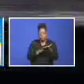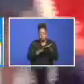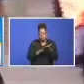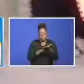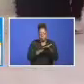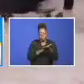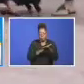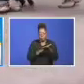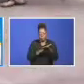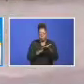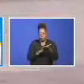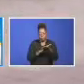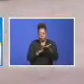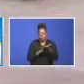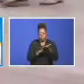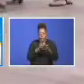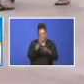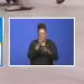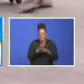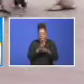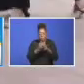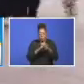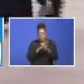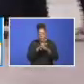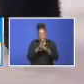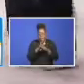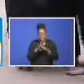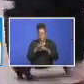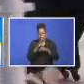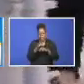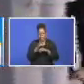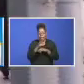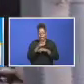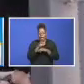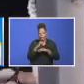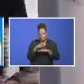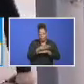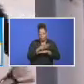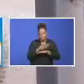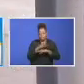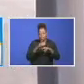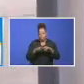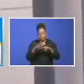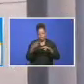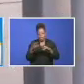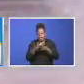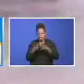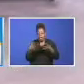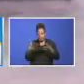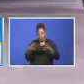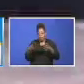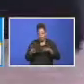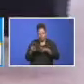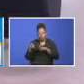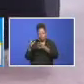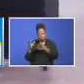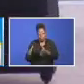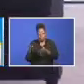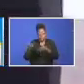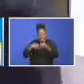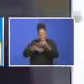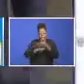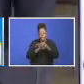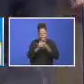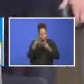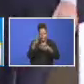vital purpose as it has kept COVID-19 infections down while large numbers of tourists enter the Bahamas during the